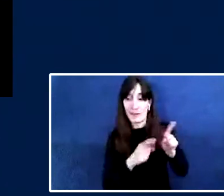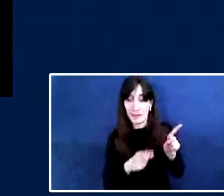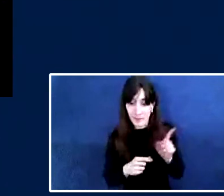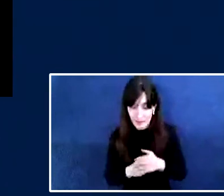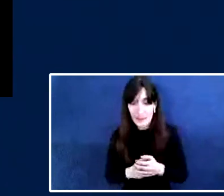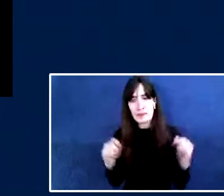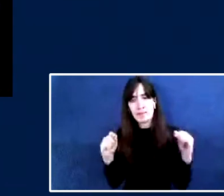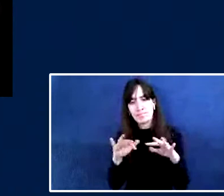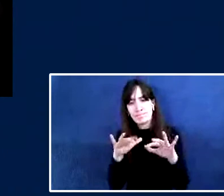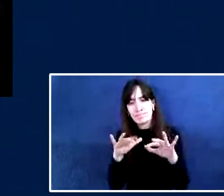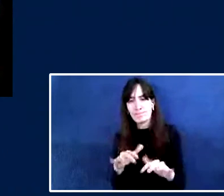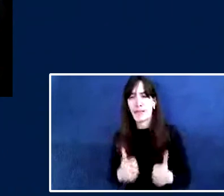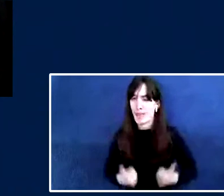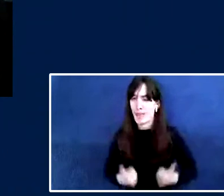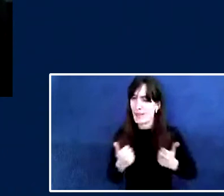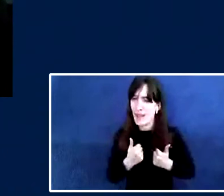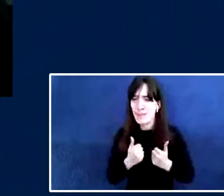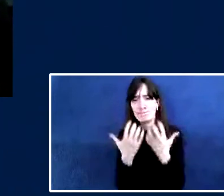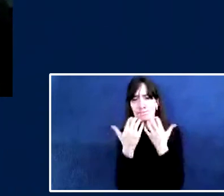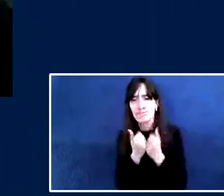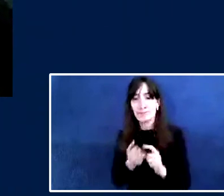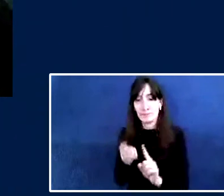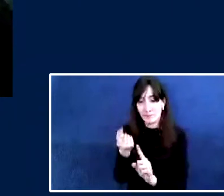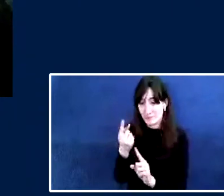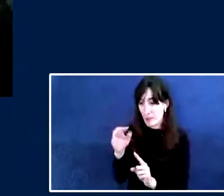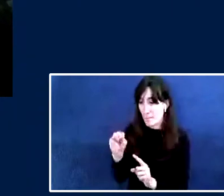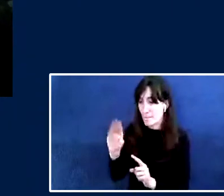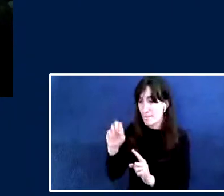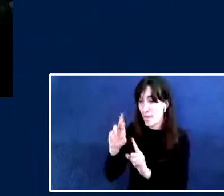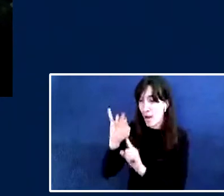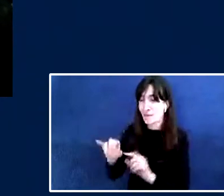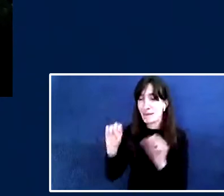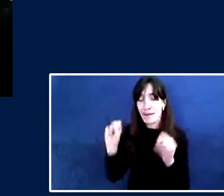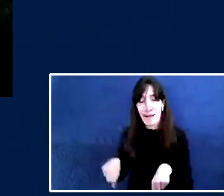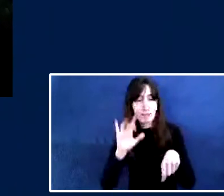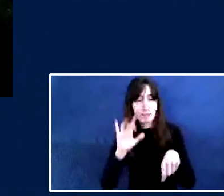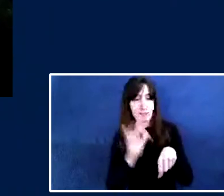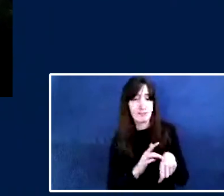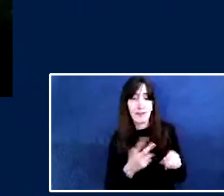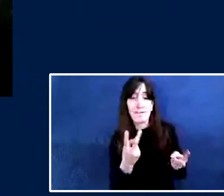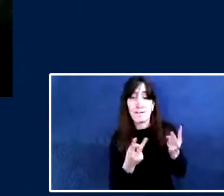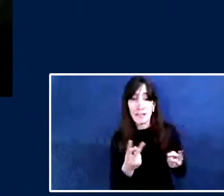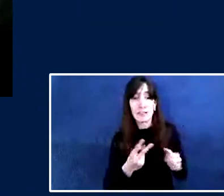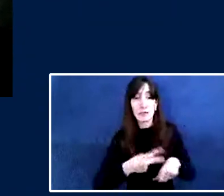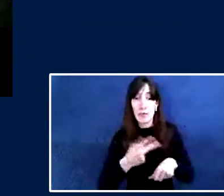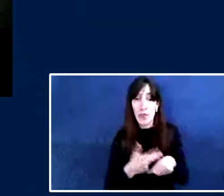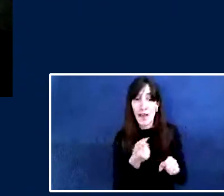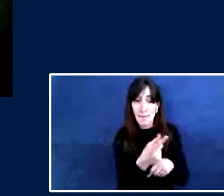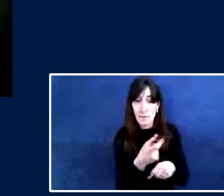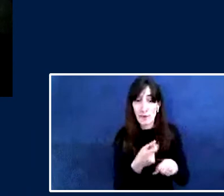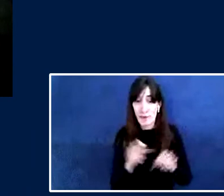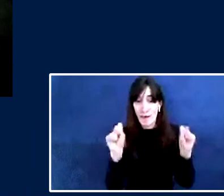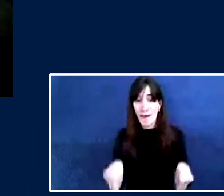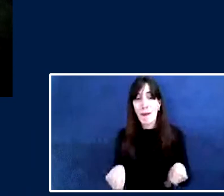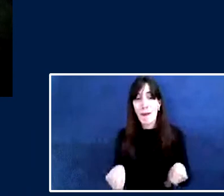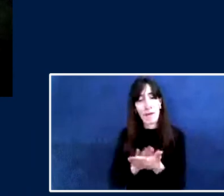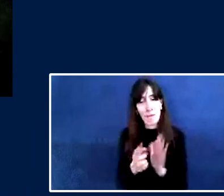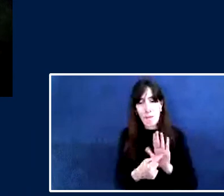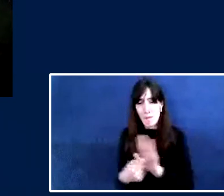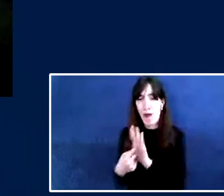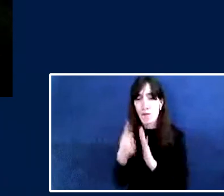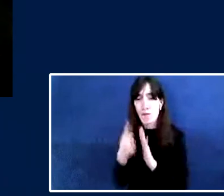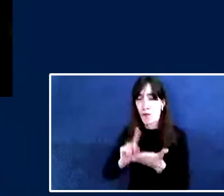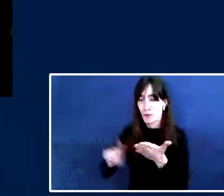also special because MBARI can get out there two or three times a year. And it's then become a model for research